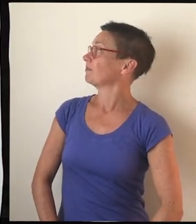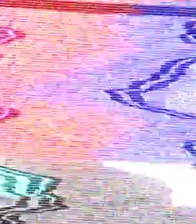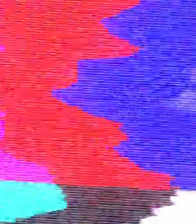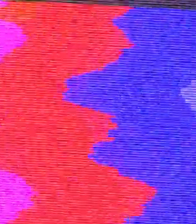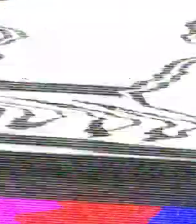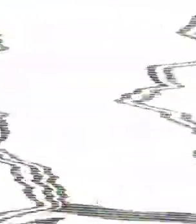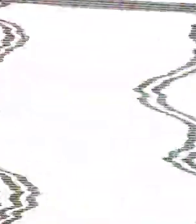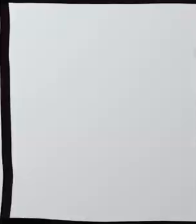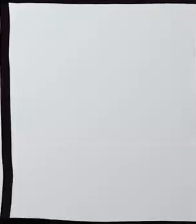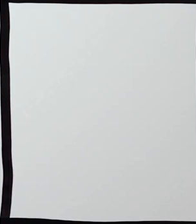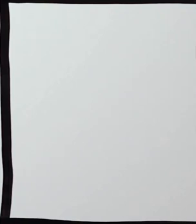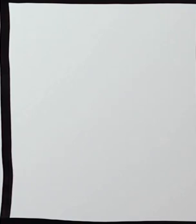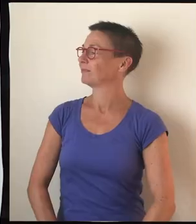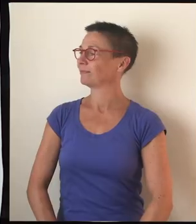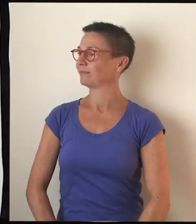3, 2, 1.